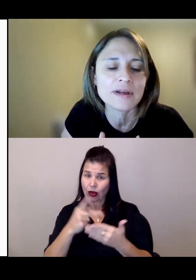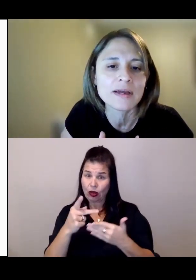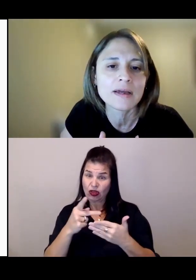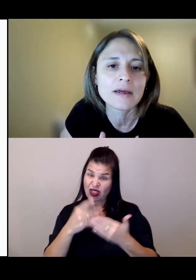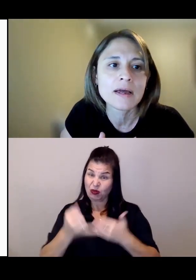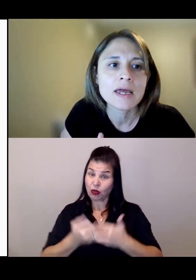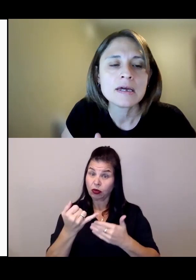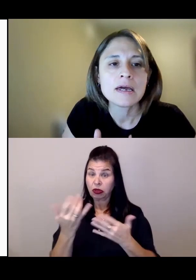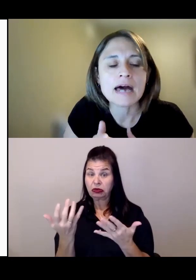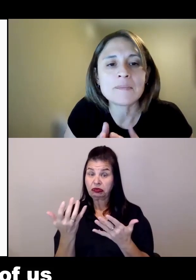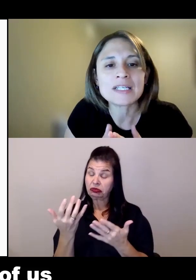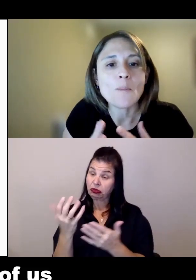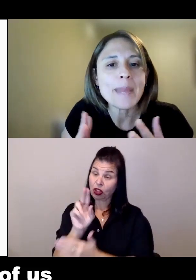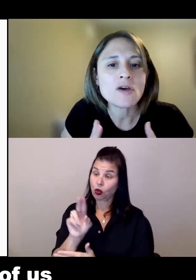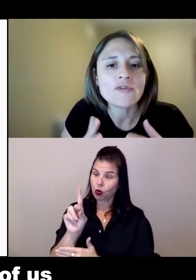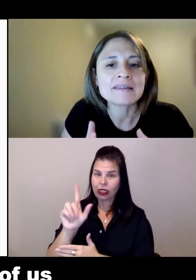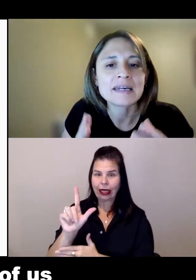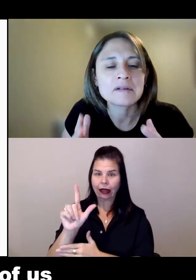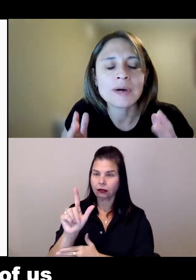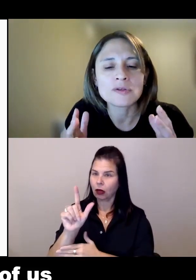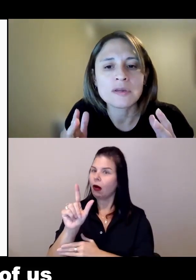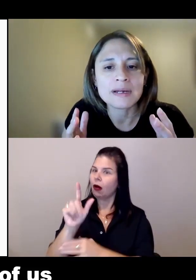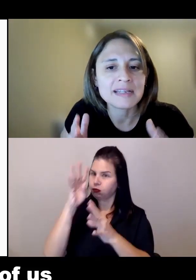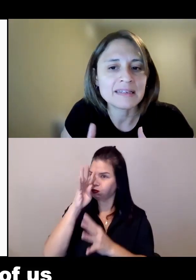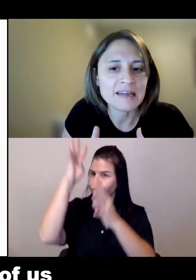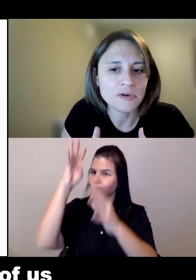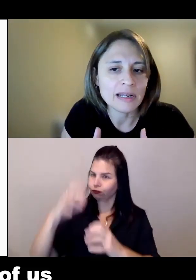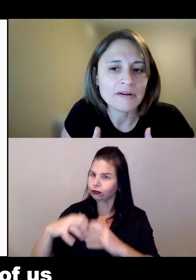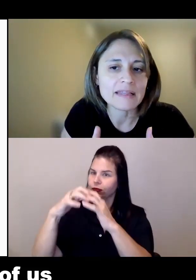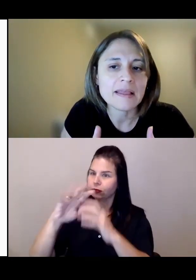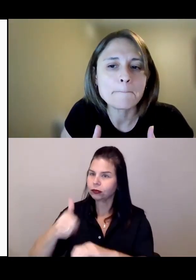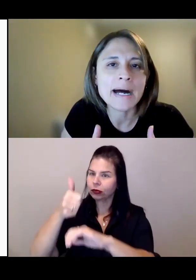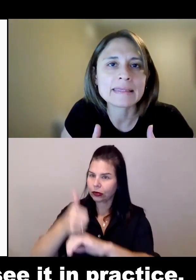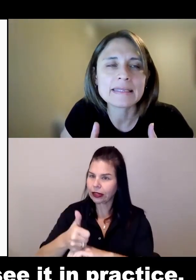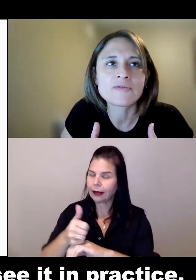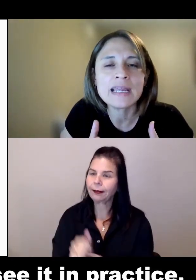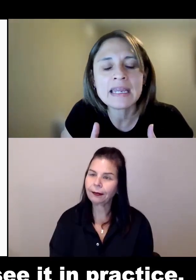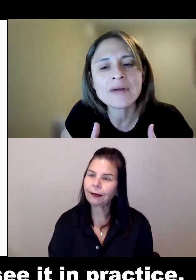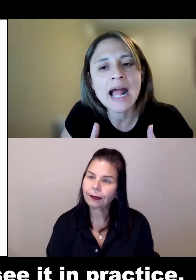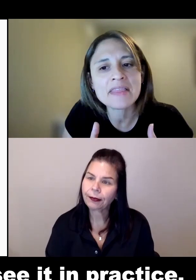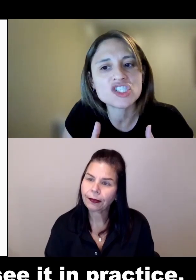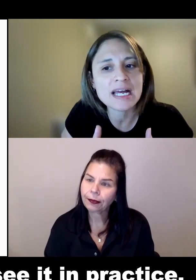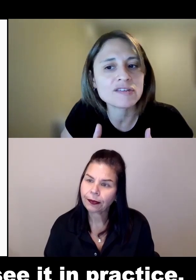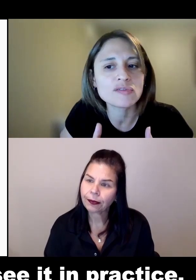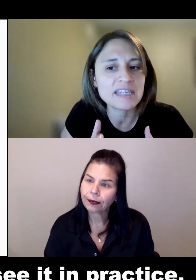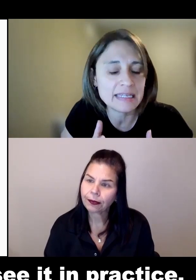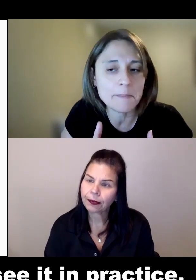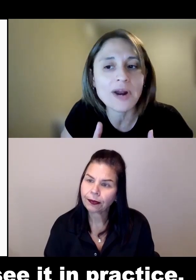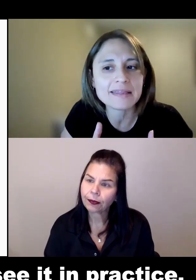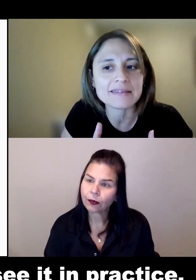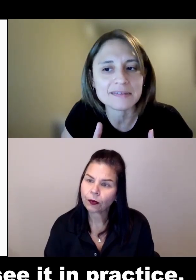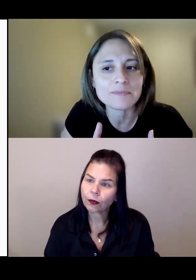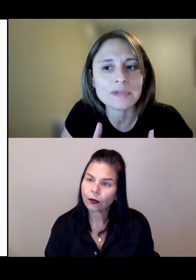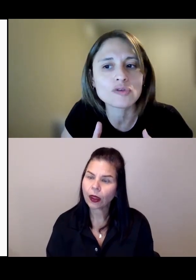life. As I mentioned, many of us heard about universal design for learning, but really never had a chance to see